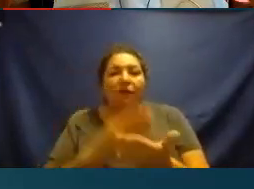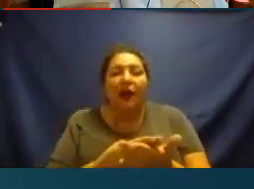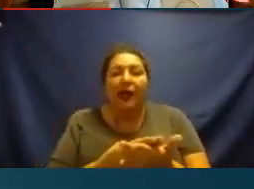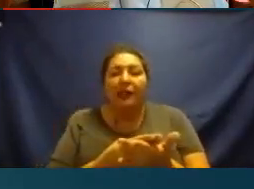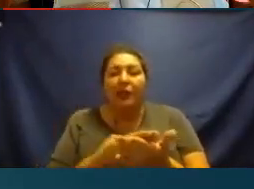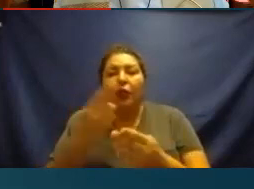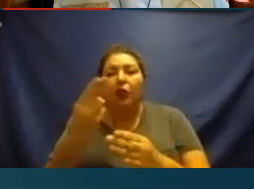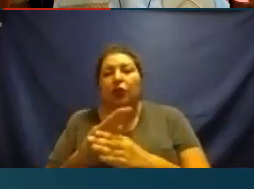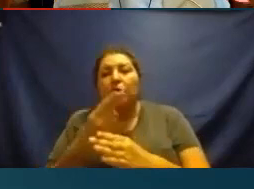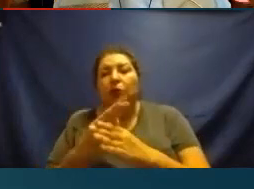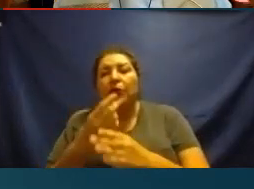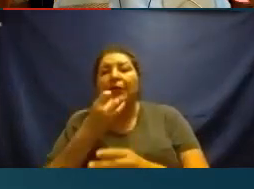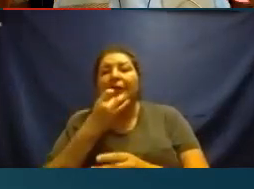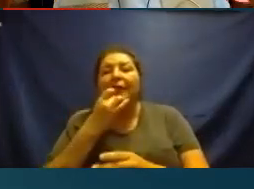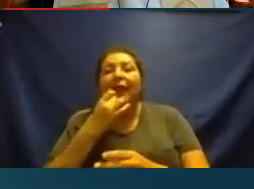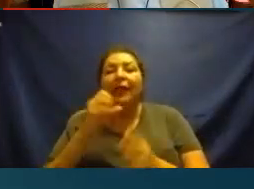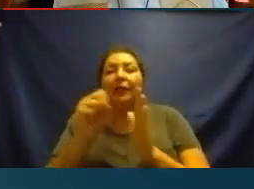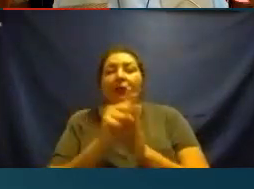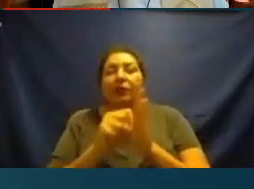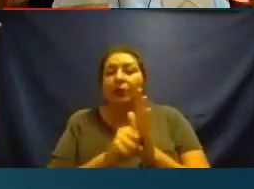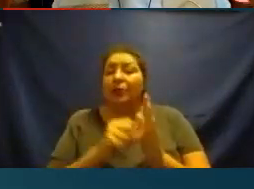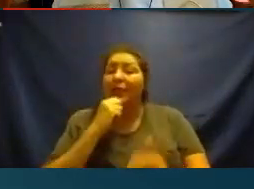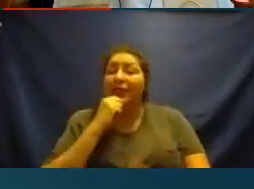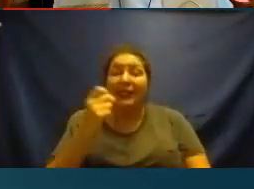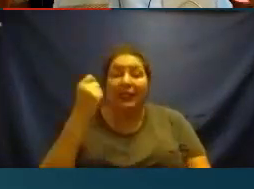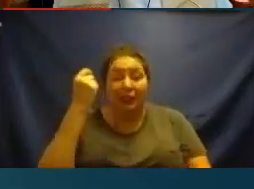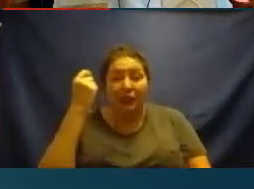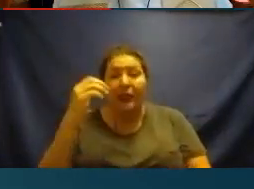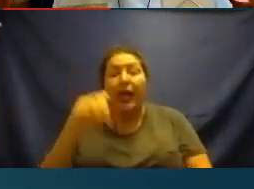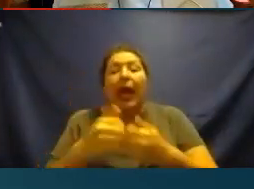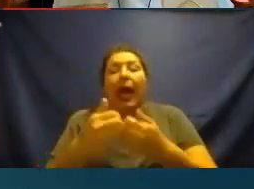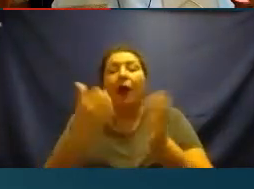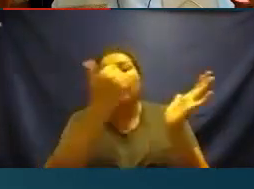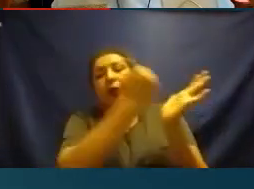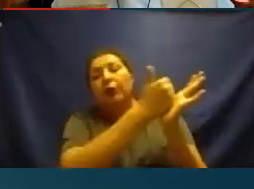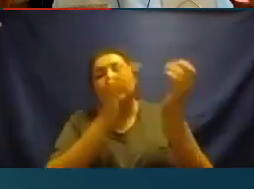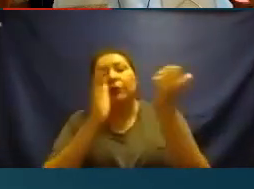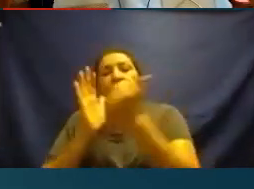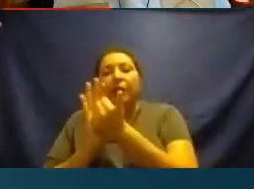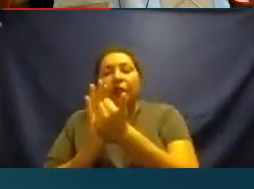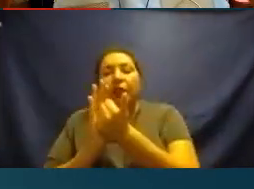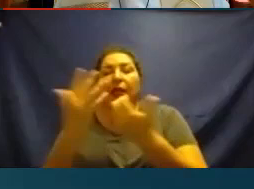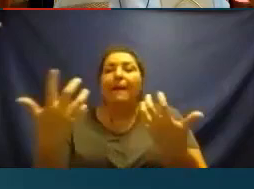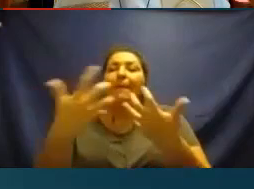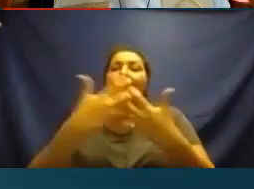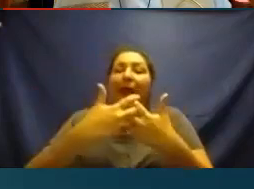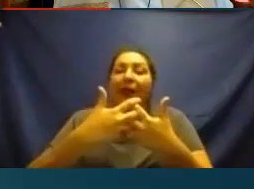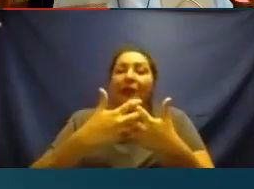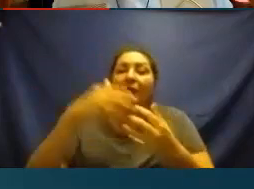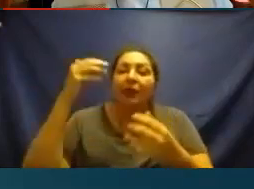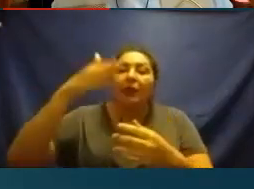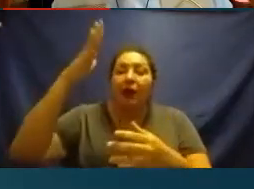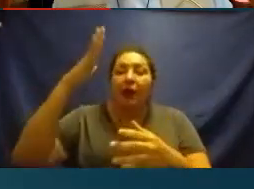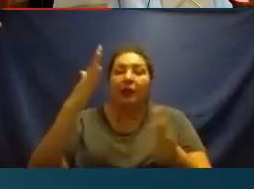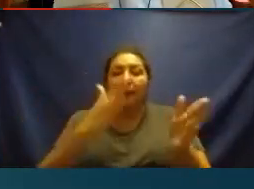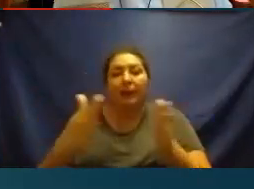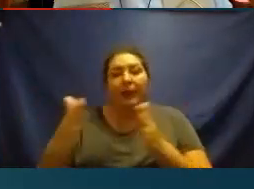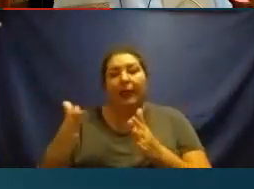scriptures. They did not understand how the crucifixion fit into God's plan. They had